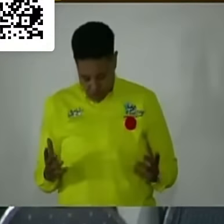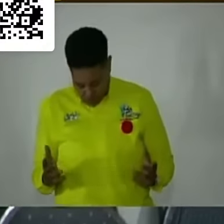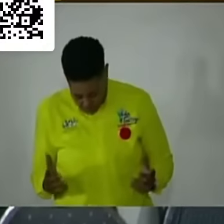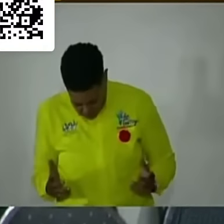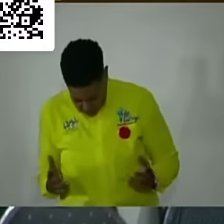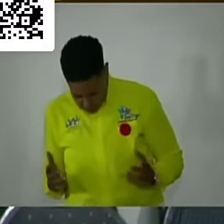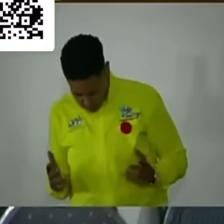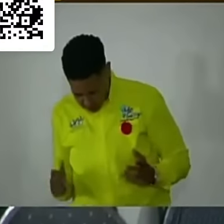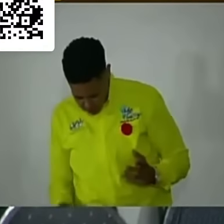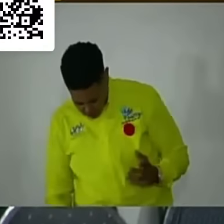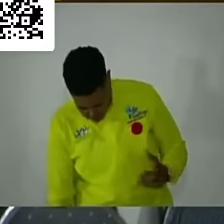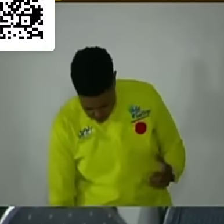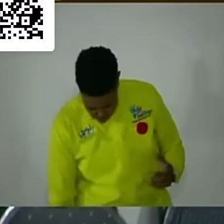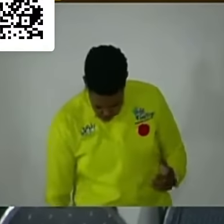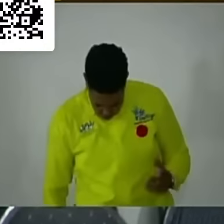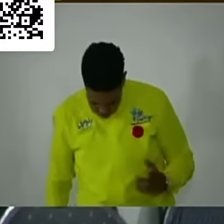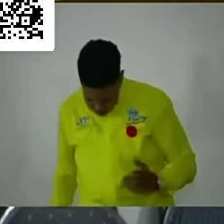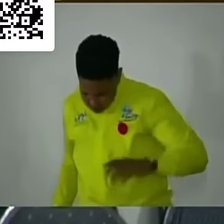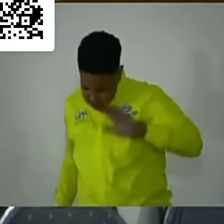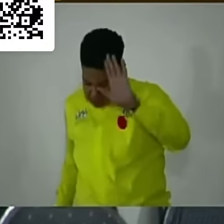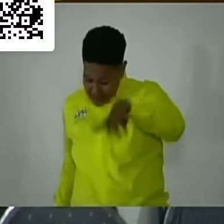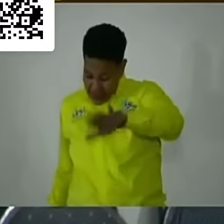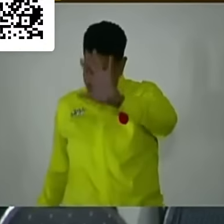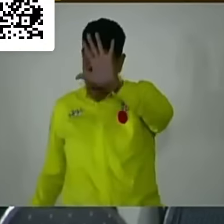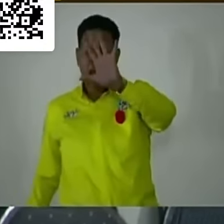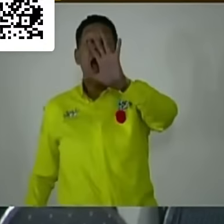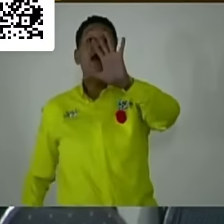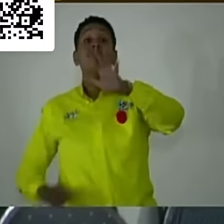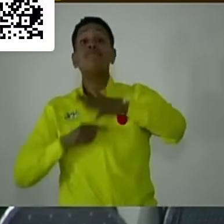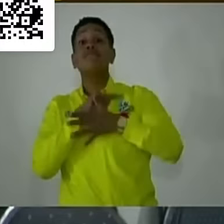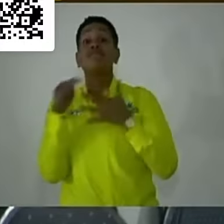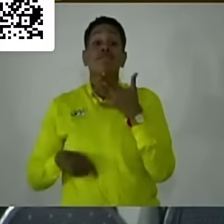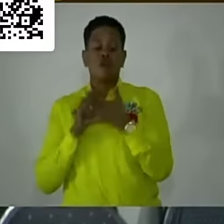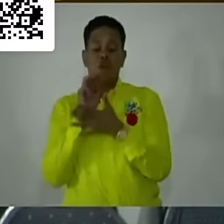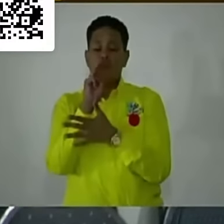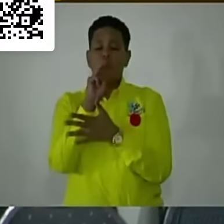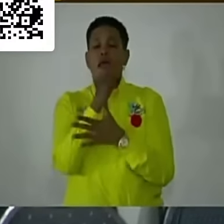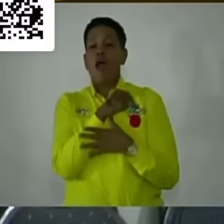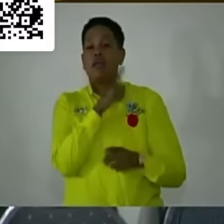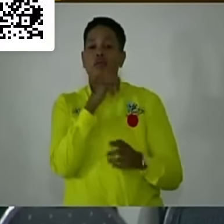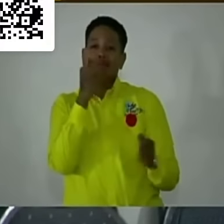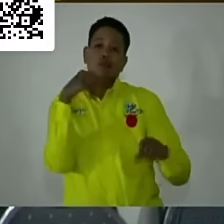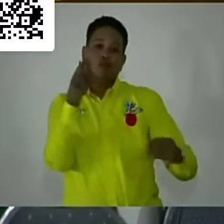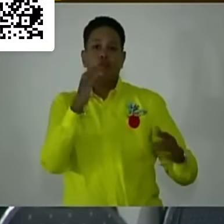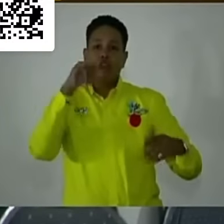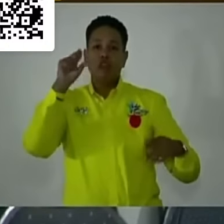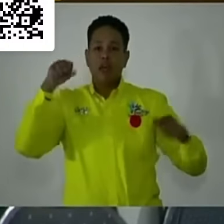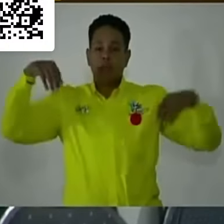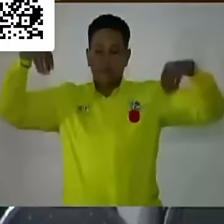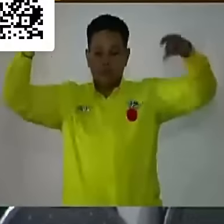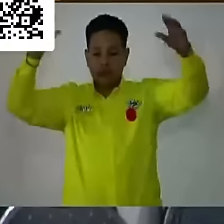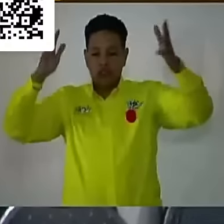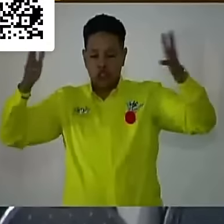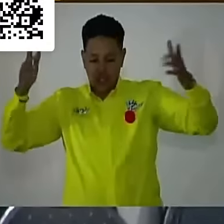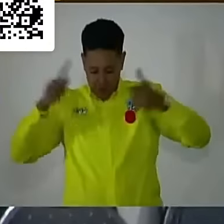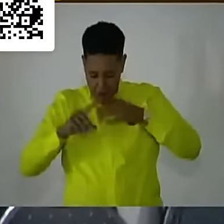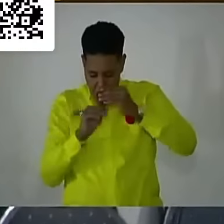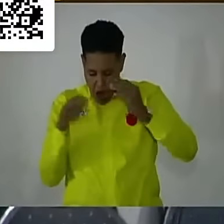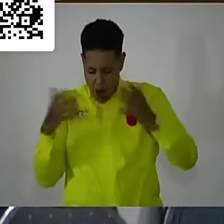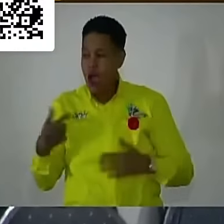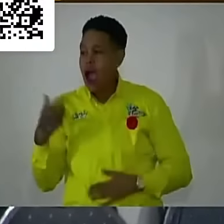of those 5, I'm pleased to announce that Cornwall Regional Hospital has been provided with JPS services. And,